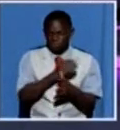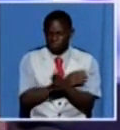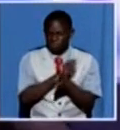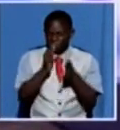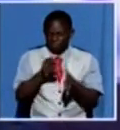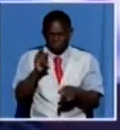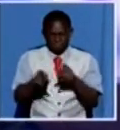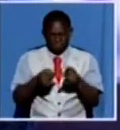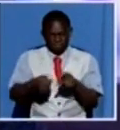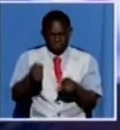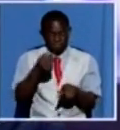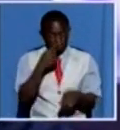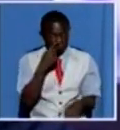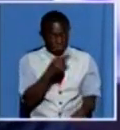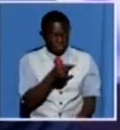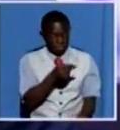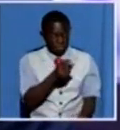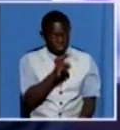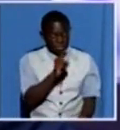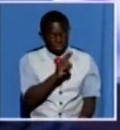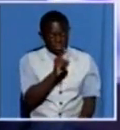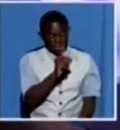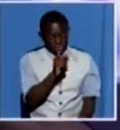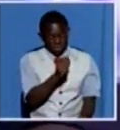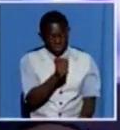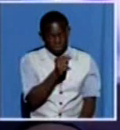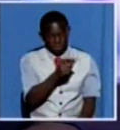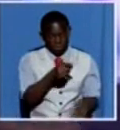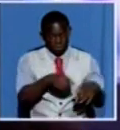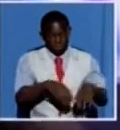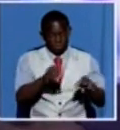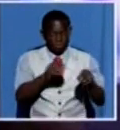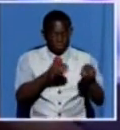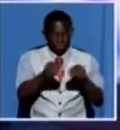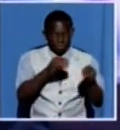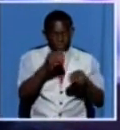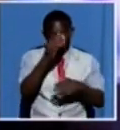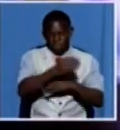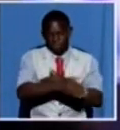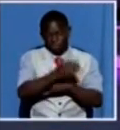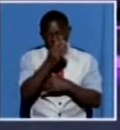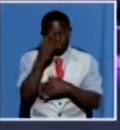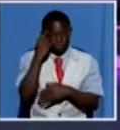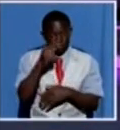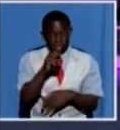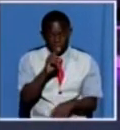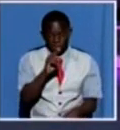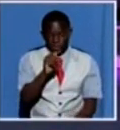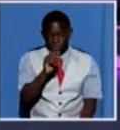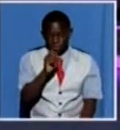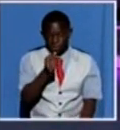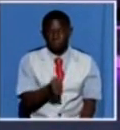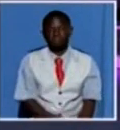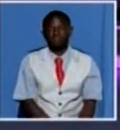Road Fund agents will continue managing top plazas on behalf of road development And agents. you're banking on that. Right, sir.